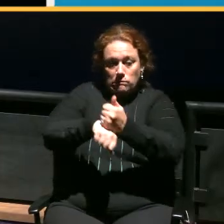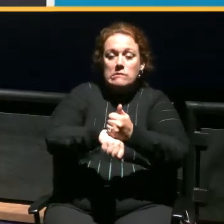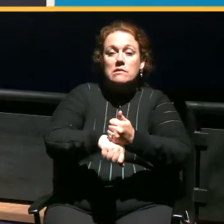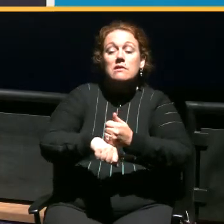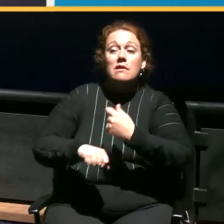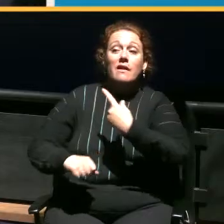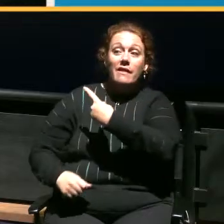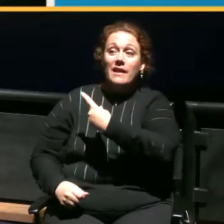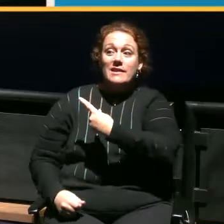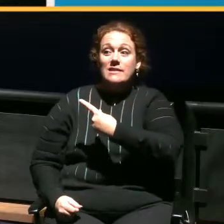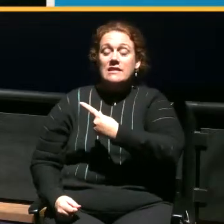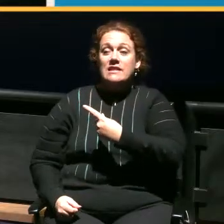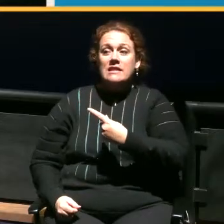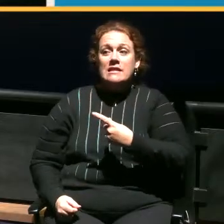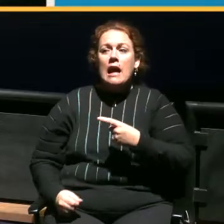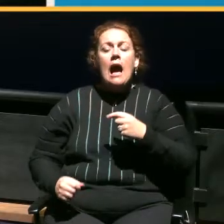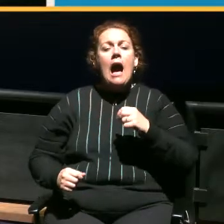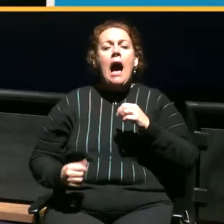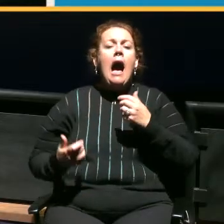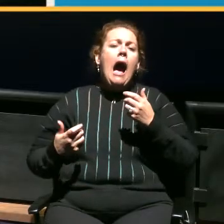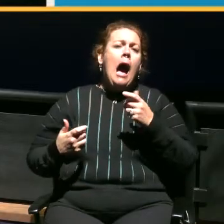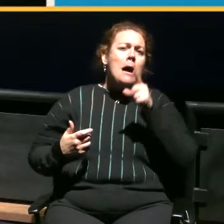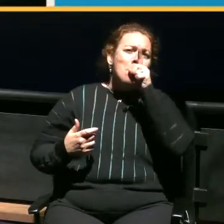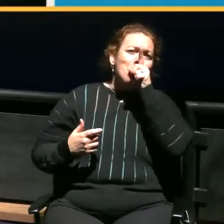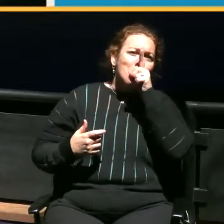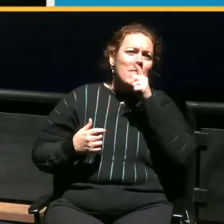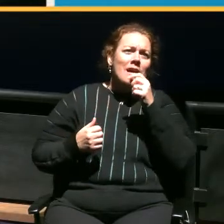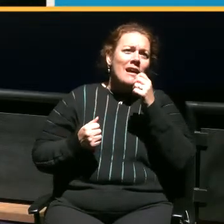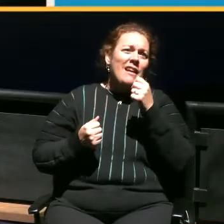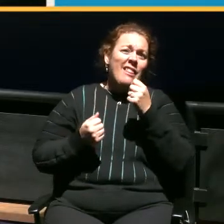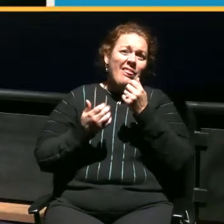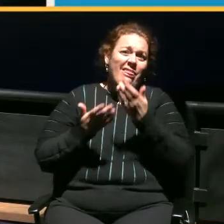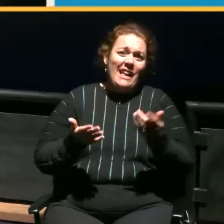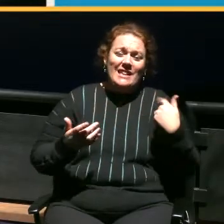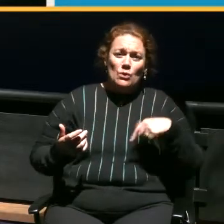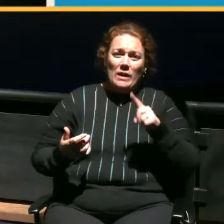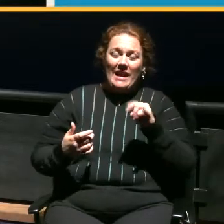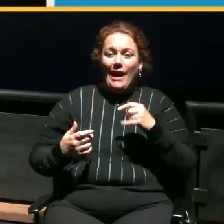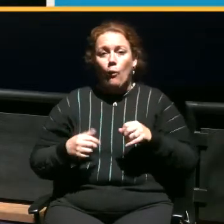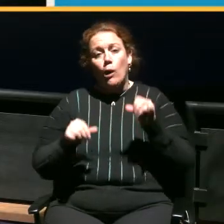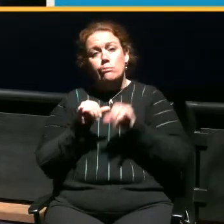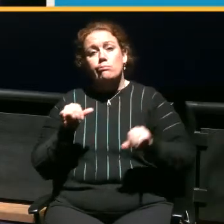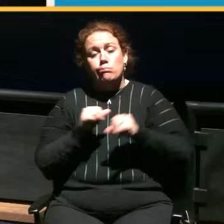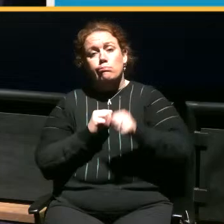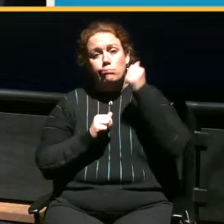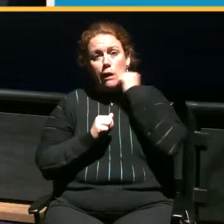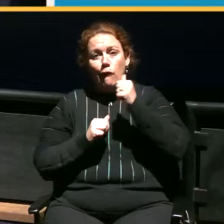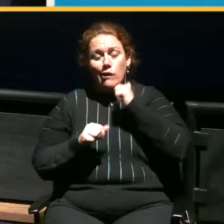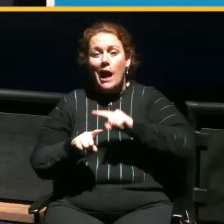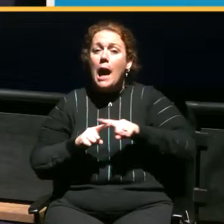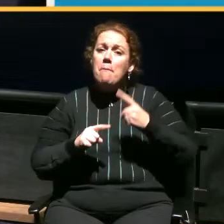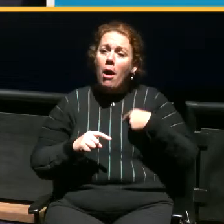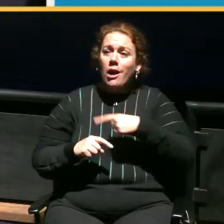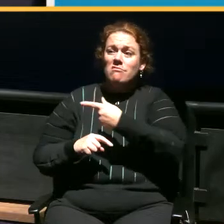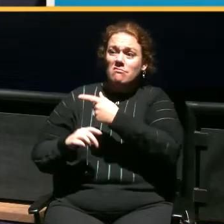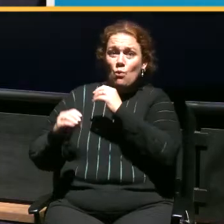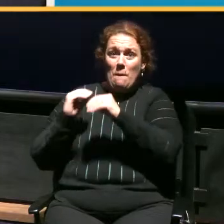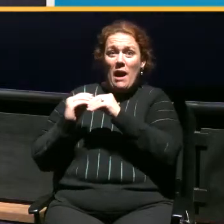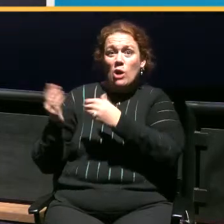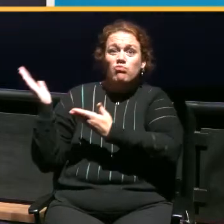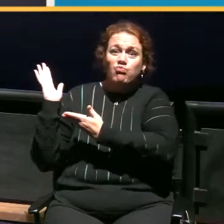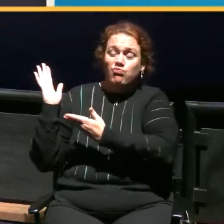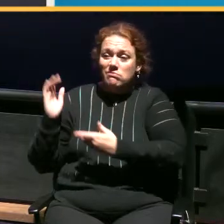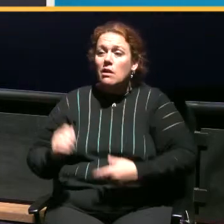I wouldn't say, anything that we did was typical, but this was what we had done before, pull something out and put a new thing in. There were two